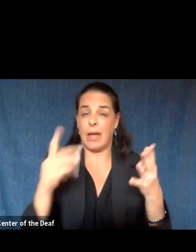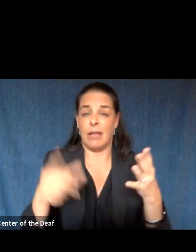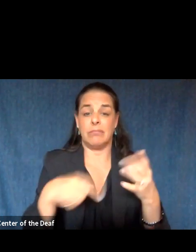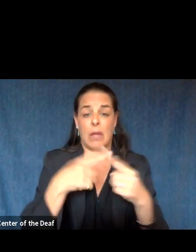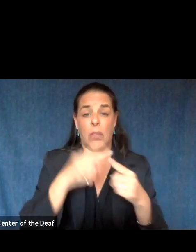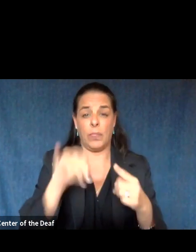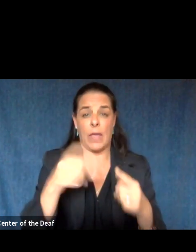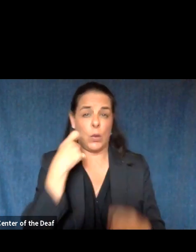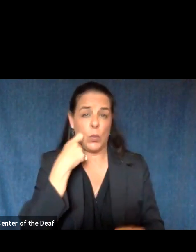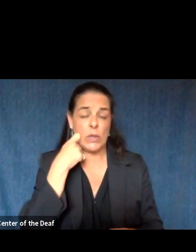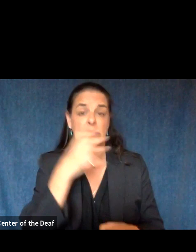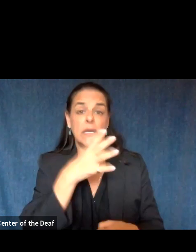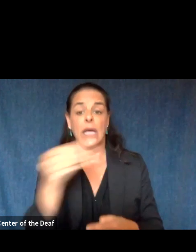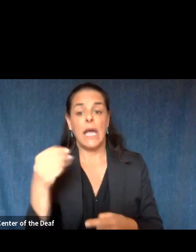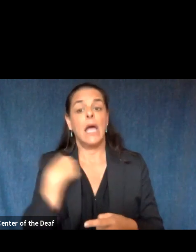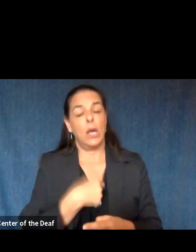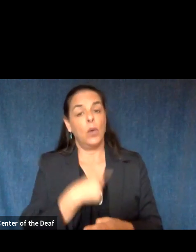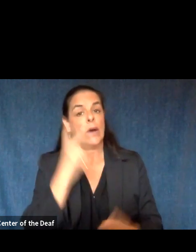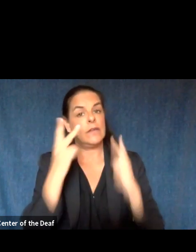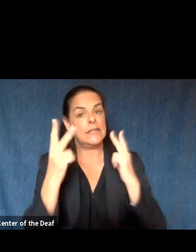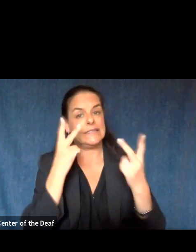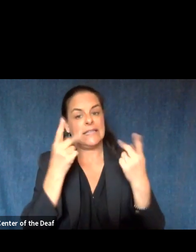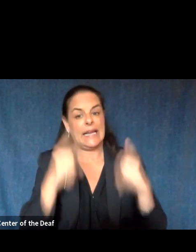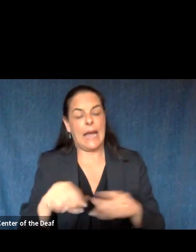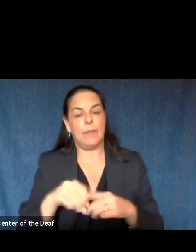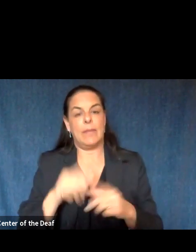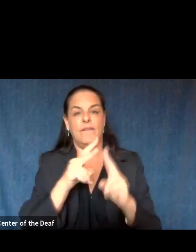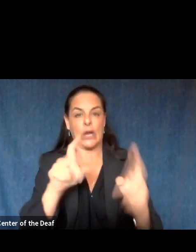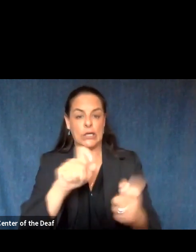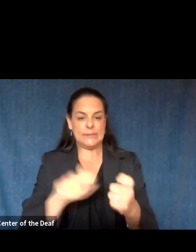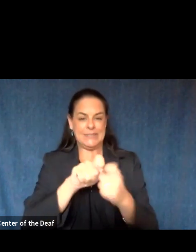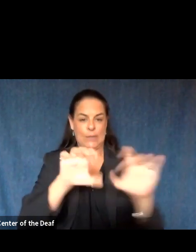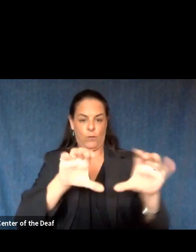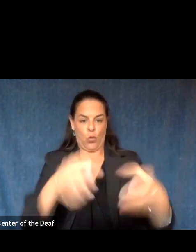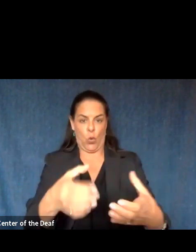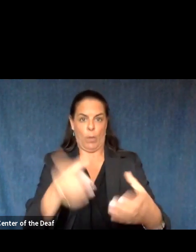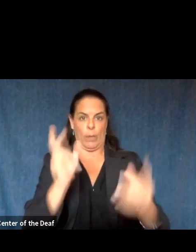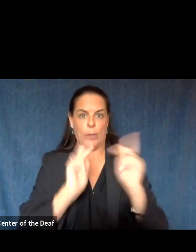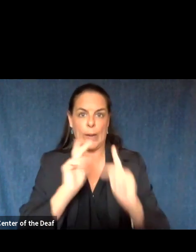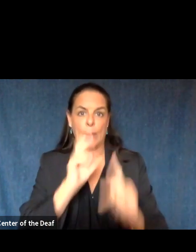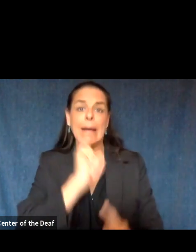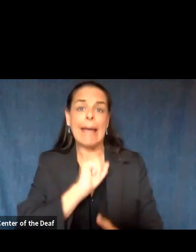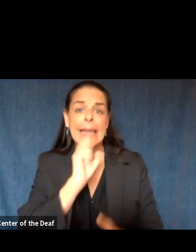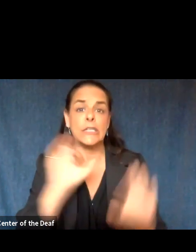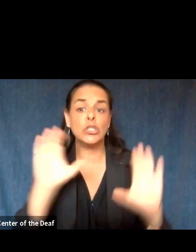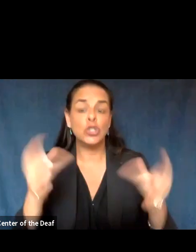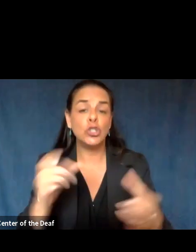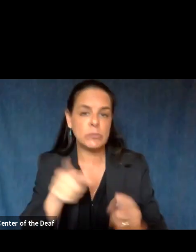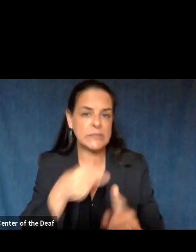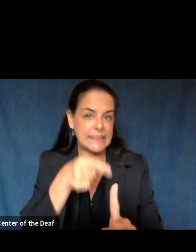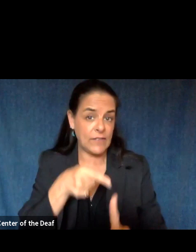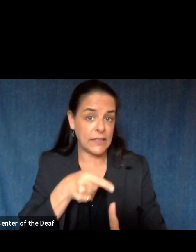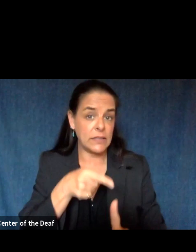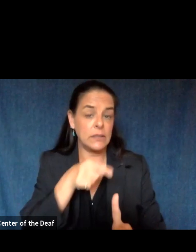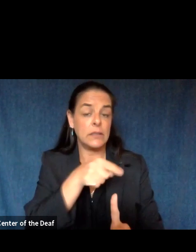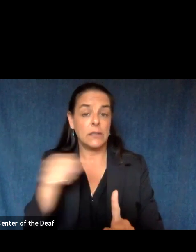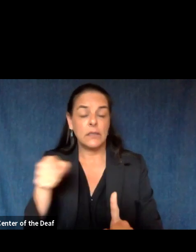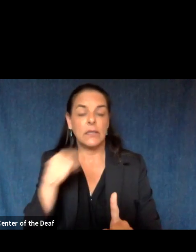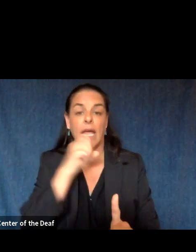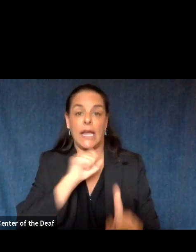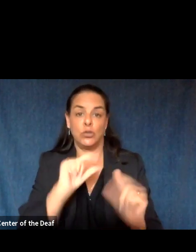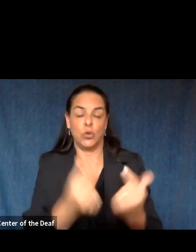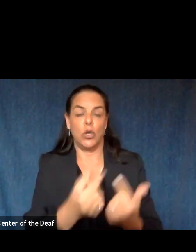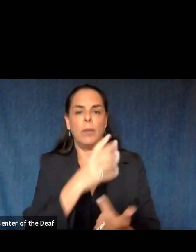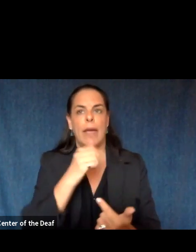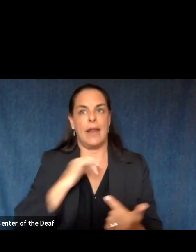seeing it in a very specific group of people, in age categories specifically. And I